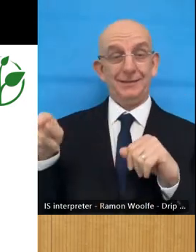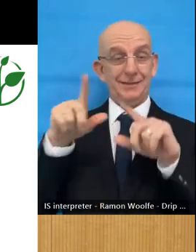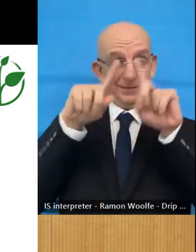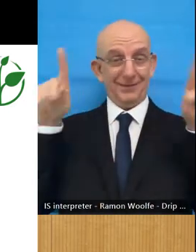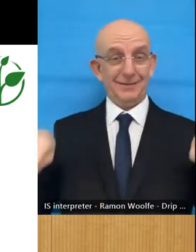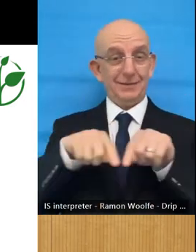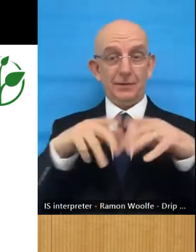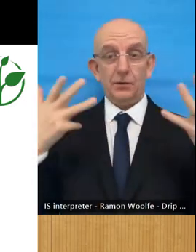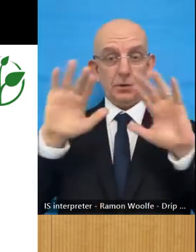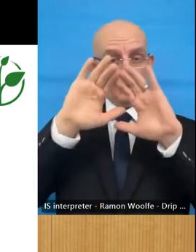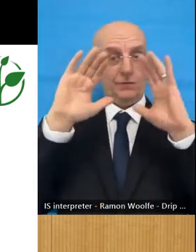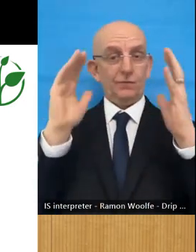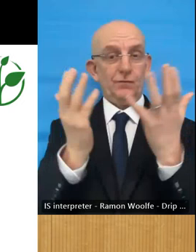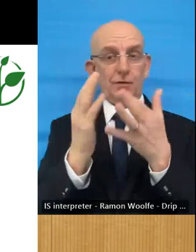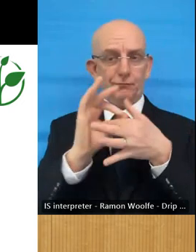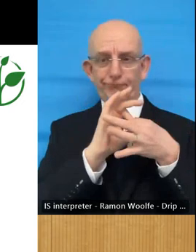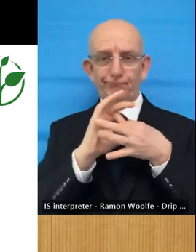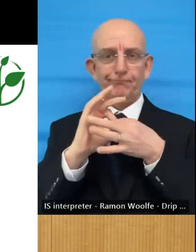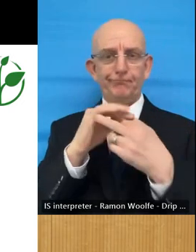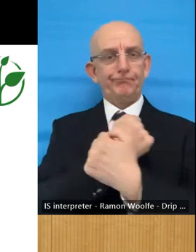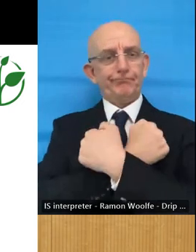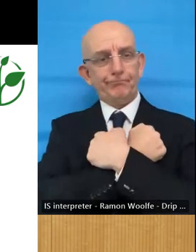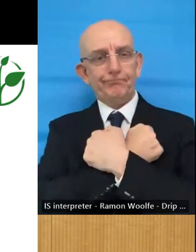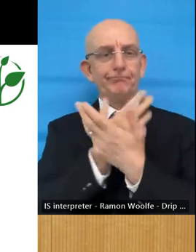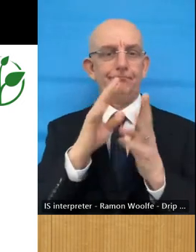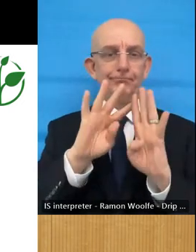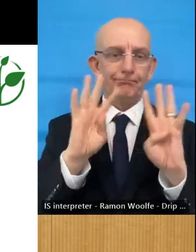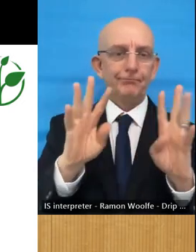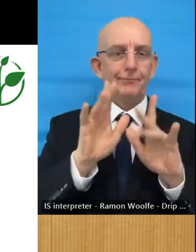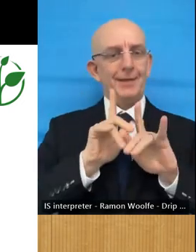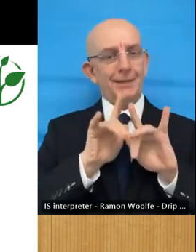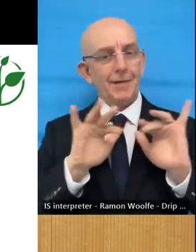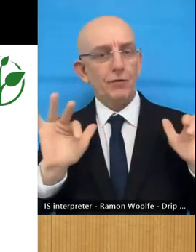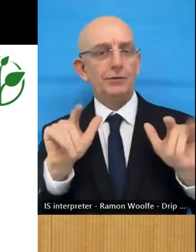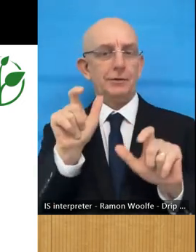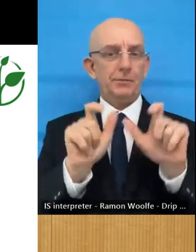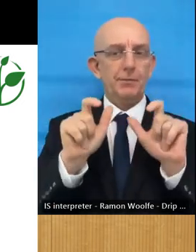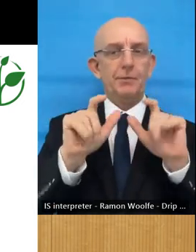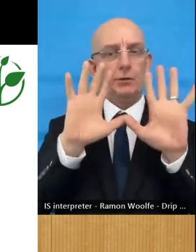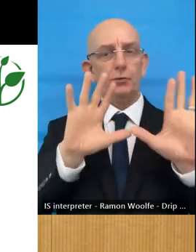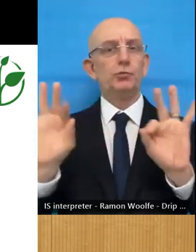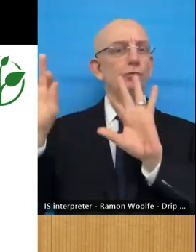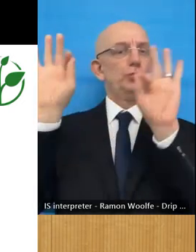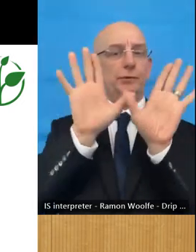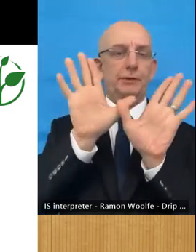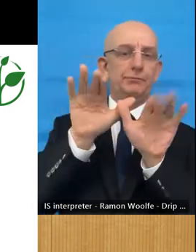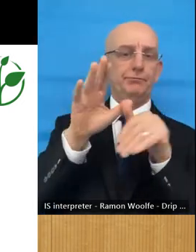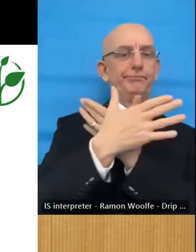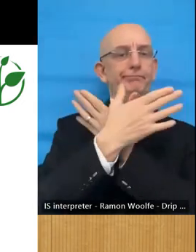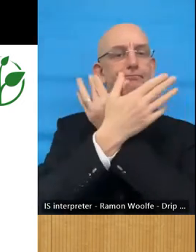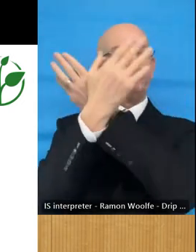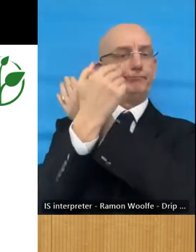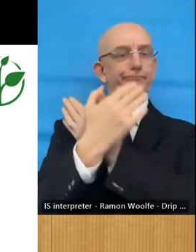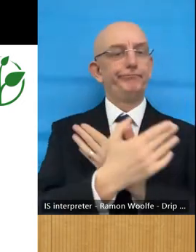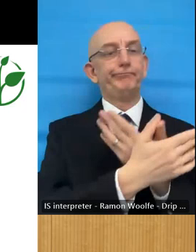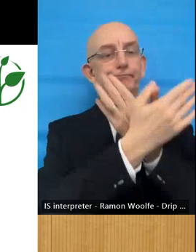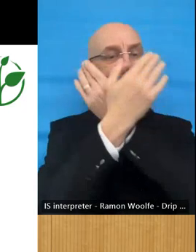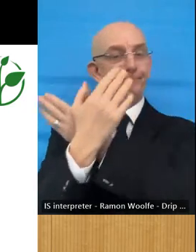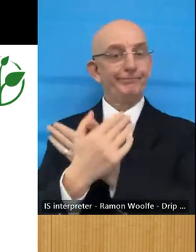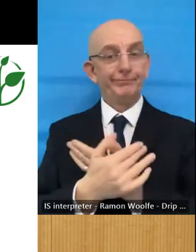in a wheelchair surrounded by flowers, trees, and happiness. The school aims to implement and